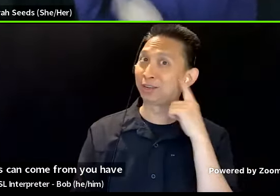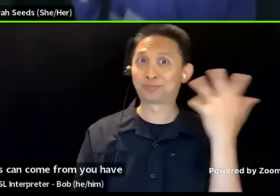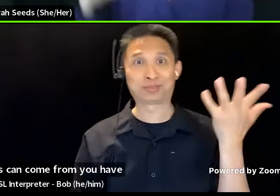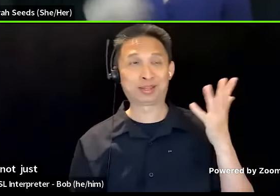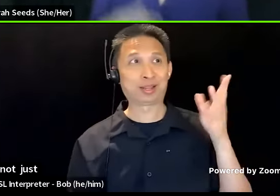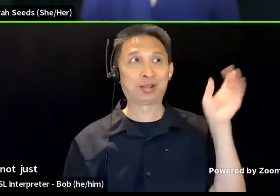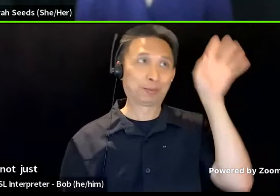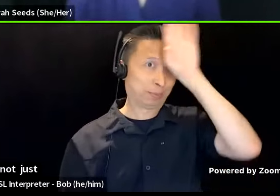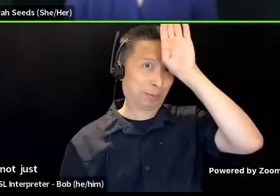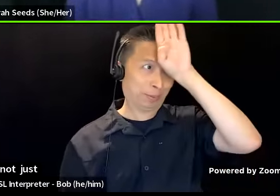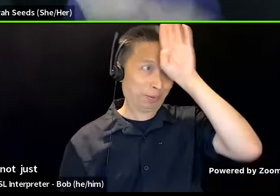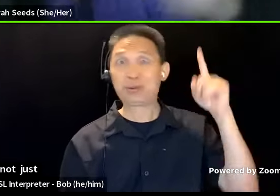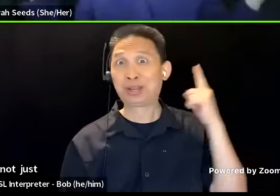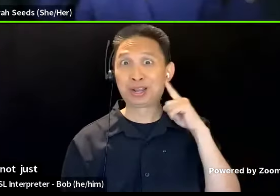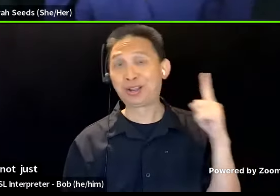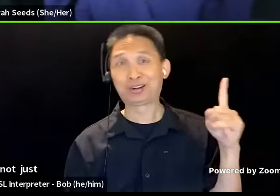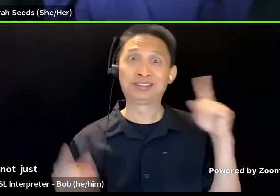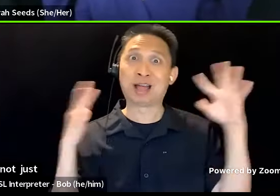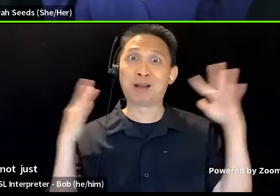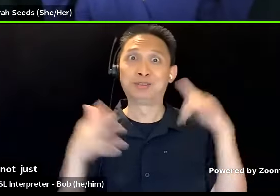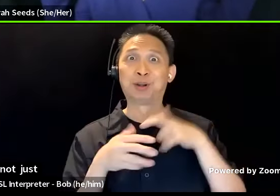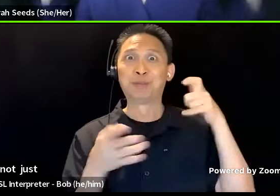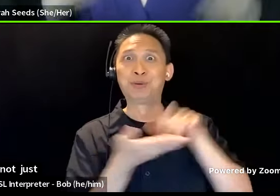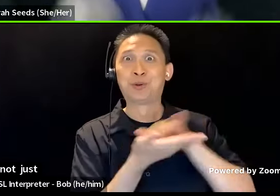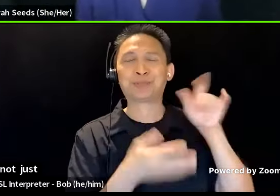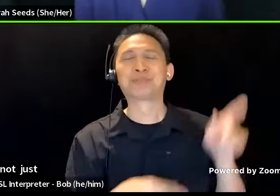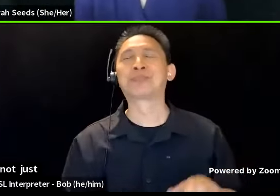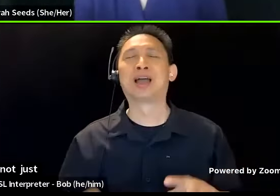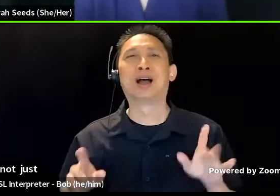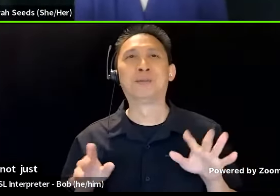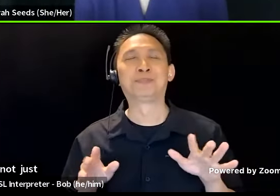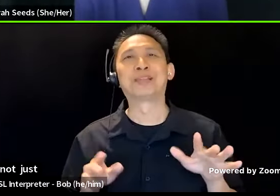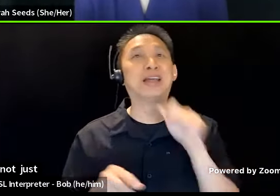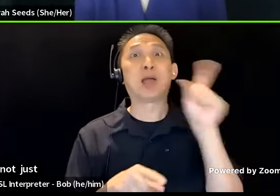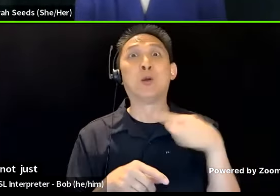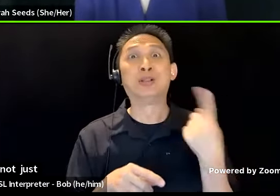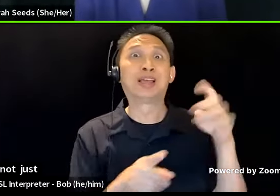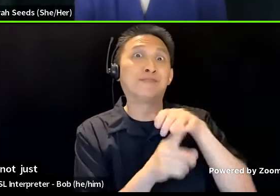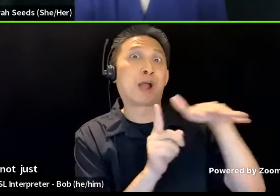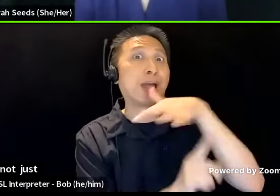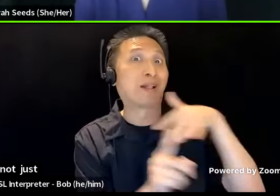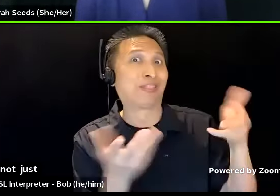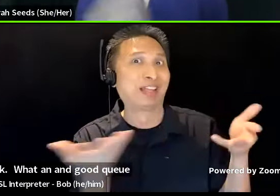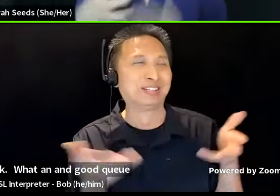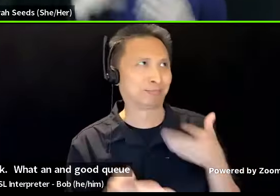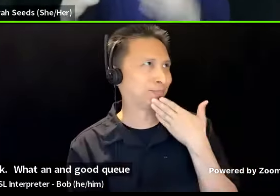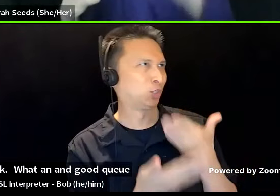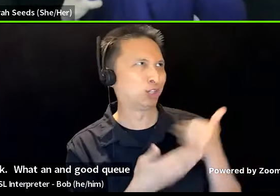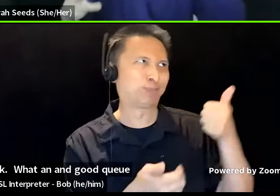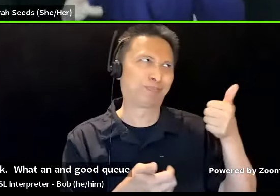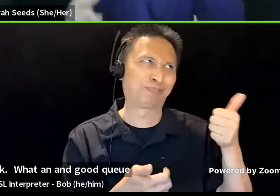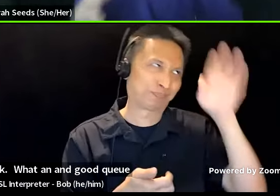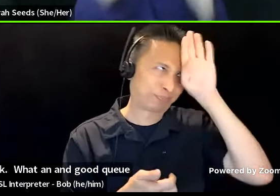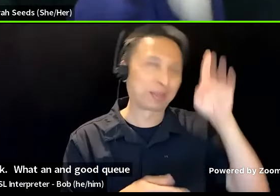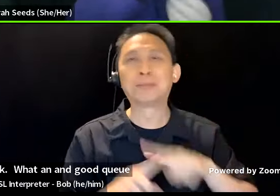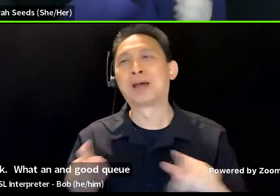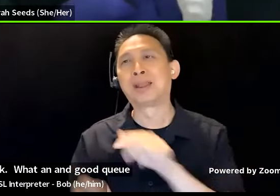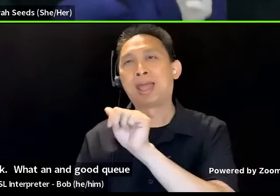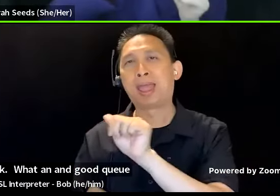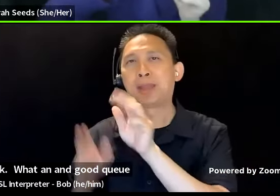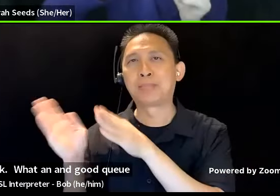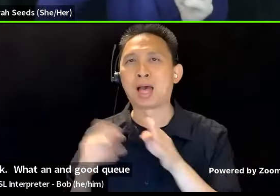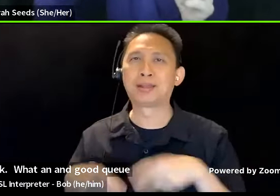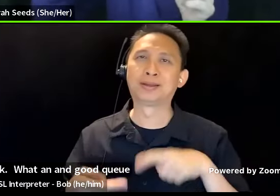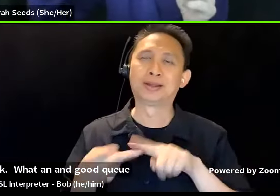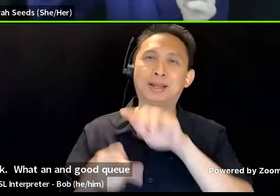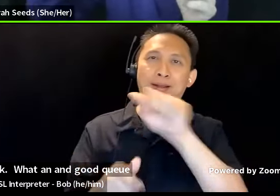York. Not just environmental things. What a good cue. Also like A plot, B plot, you know, the grand